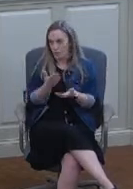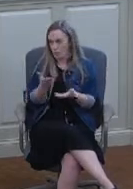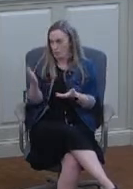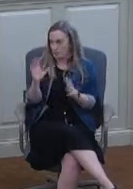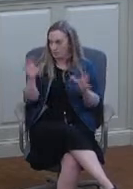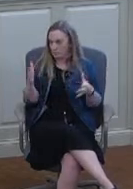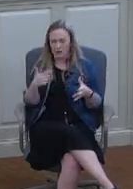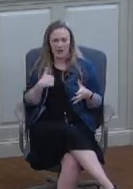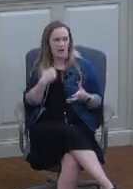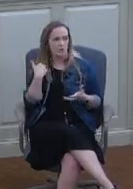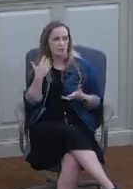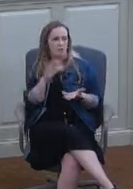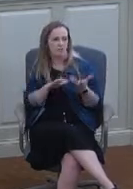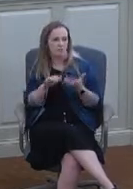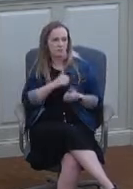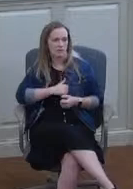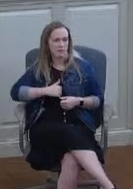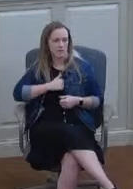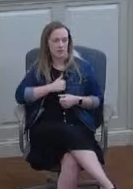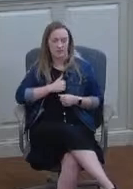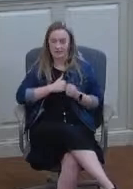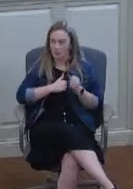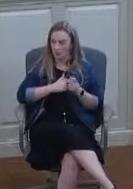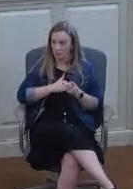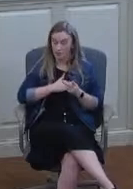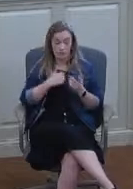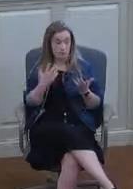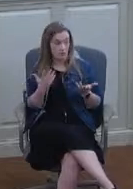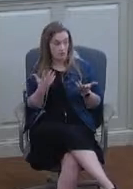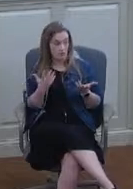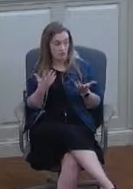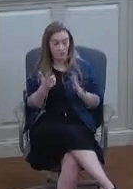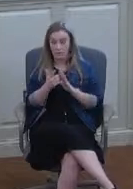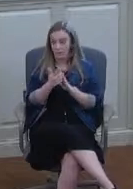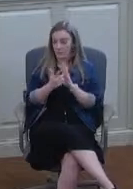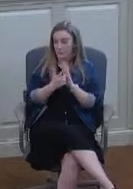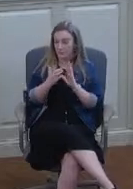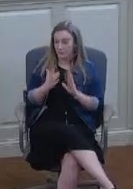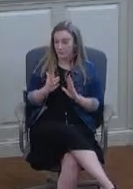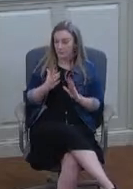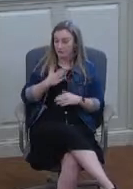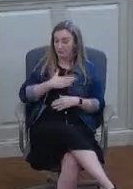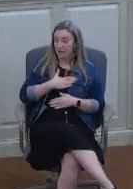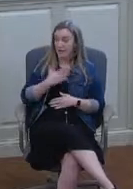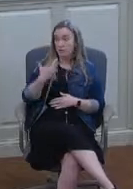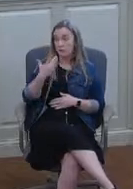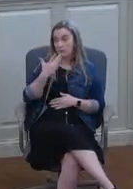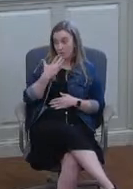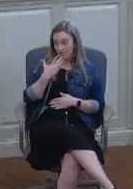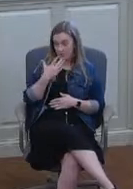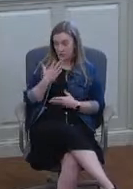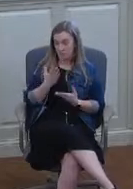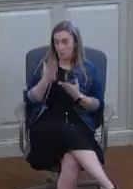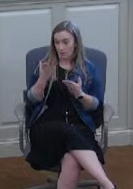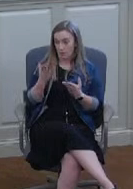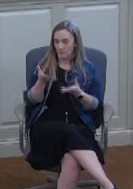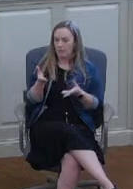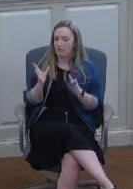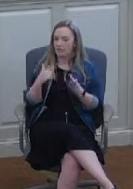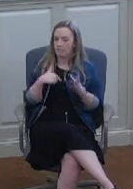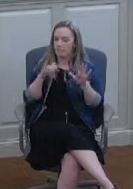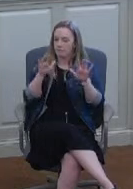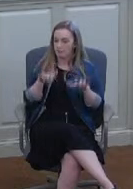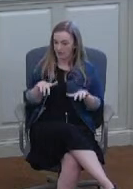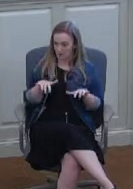body. just was confused. I apologize. Okay. So, If- So my preference and recommendation would be you let me prepare it